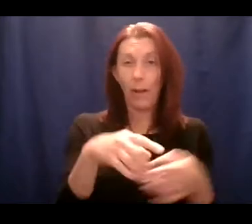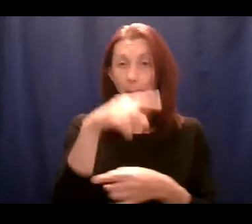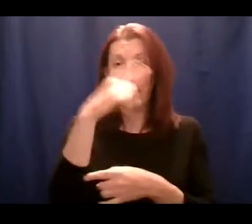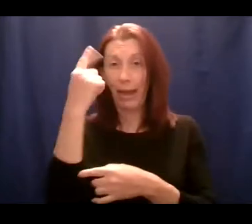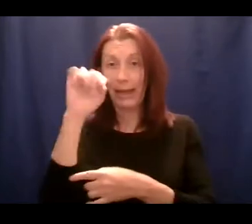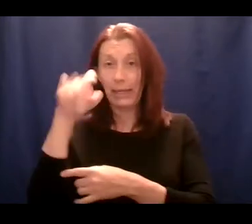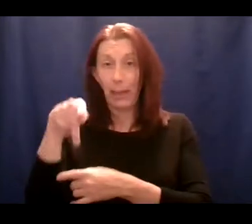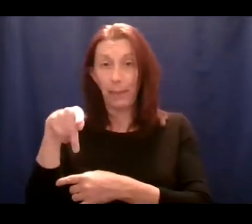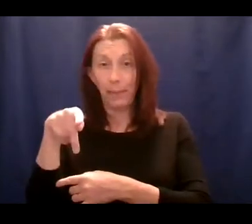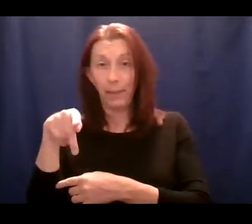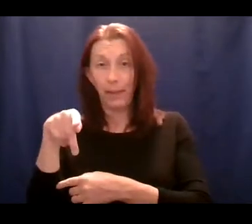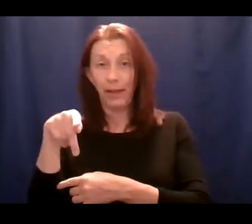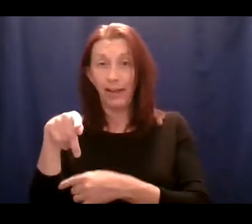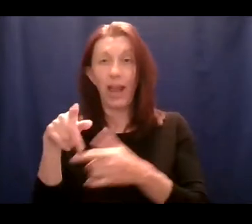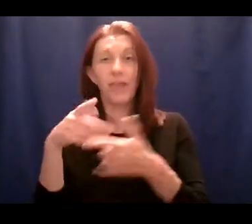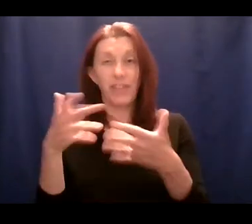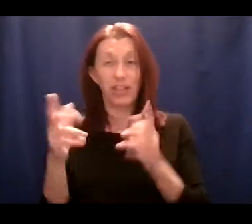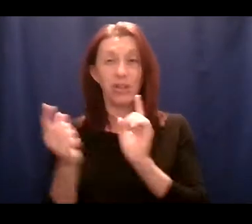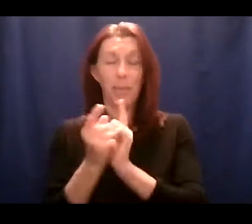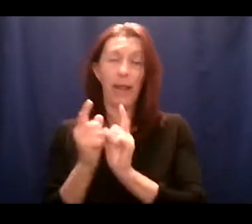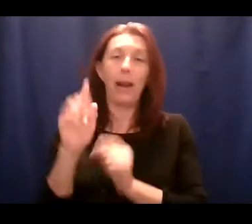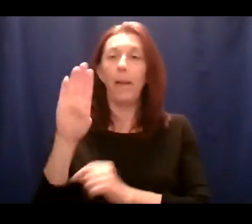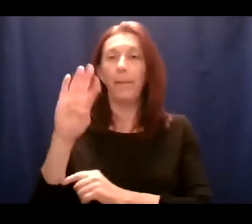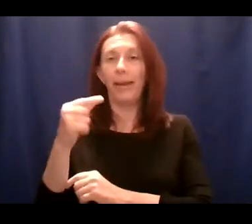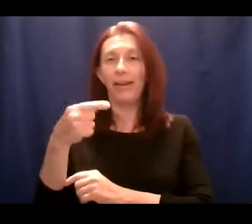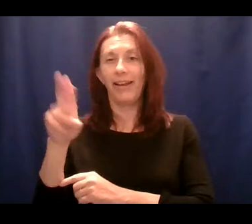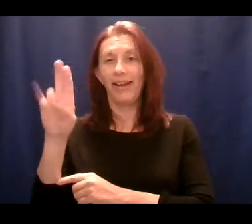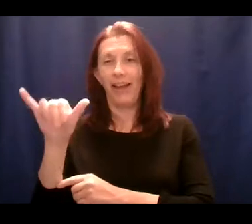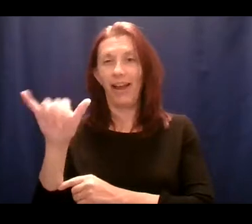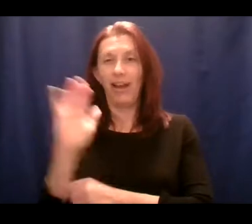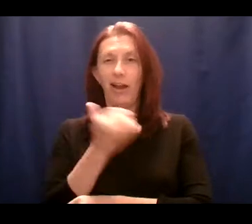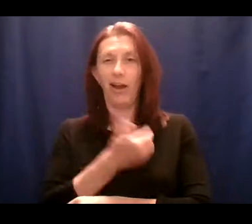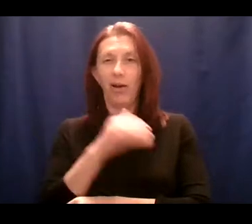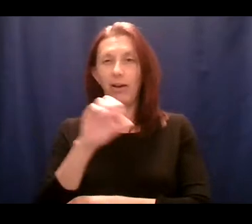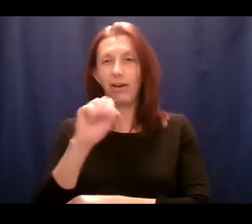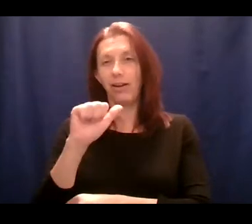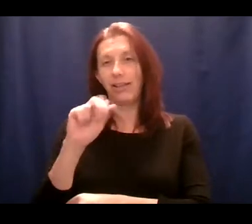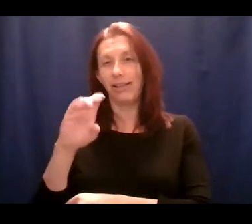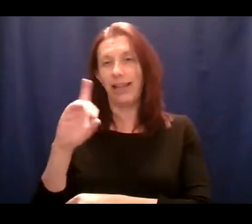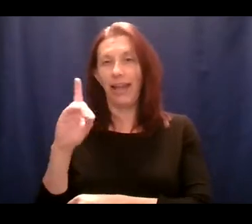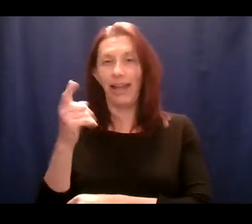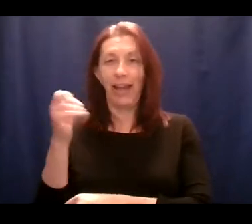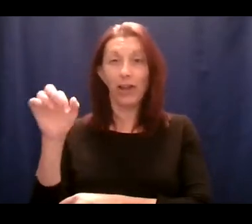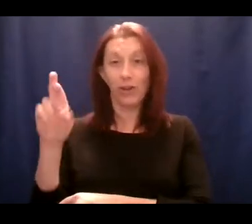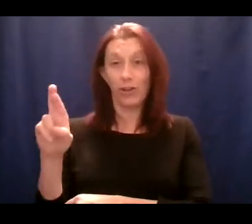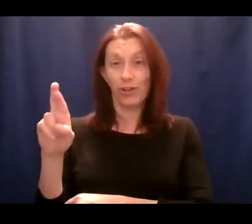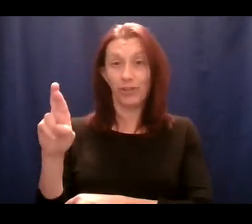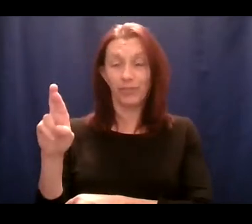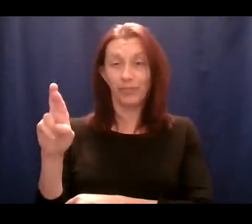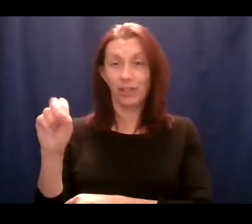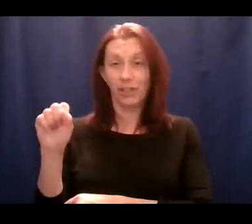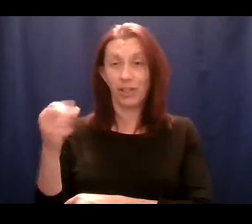we met Big Guy, our sand tiger shark. Let's go ahead and start exploring a few different